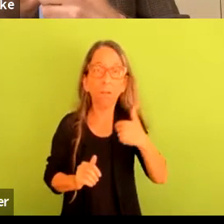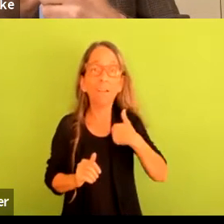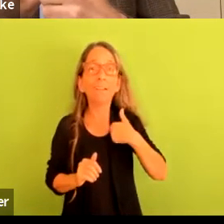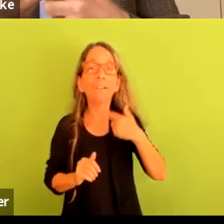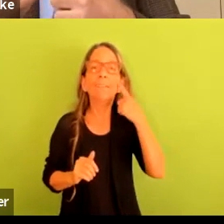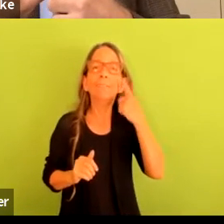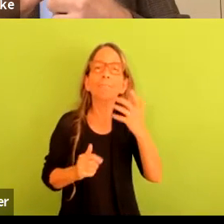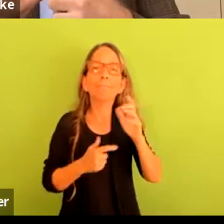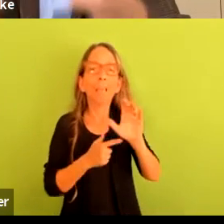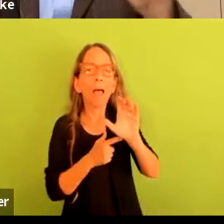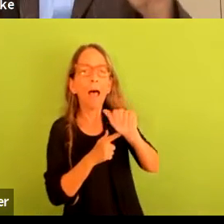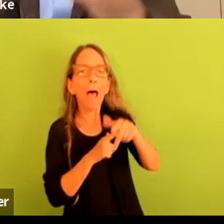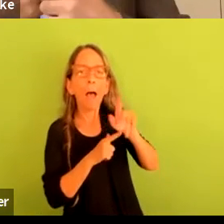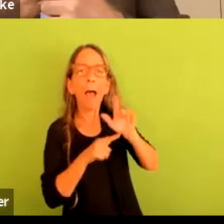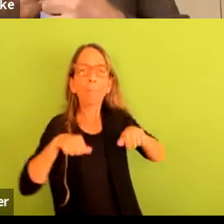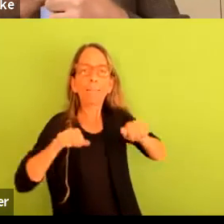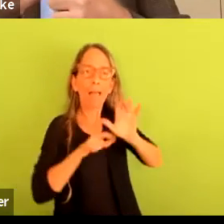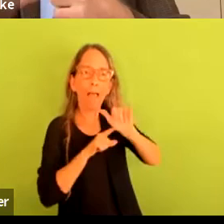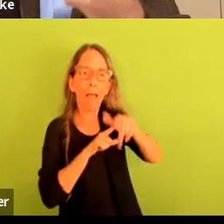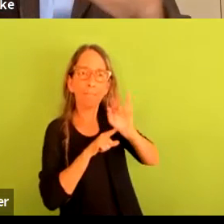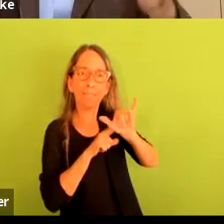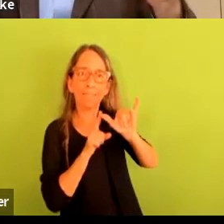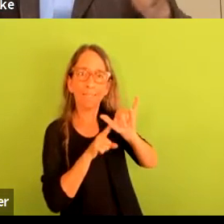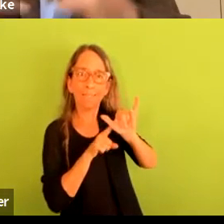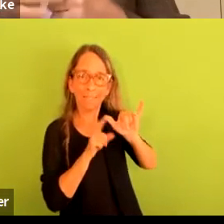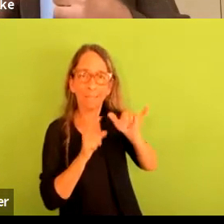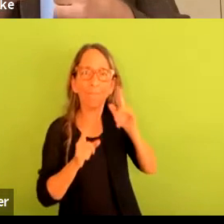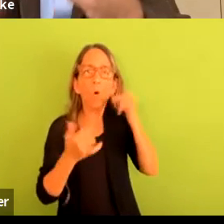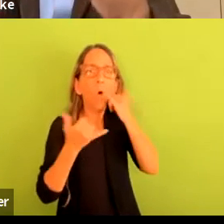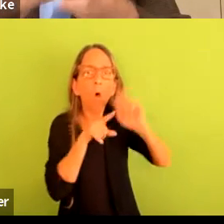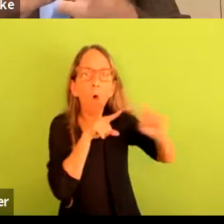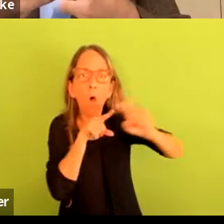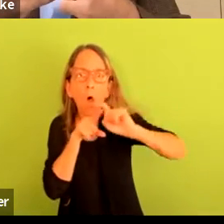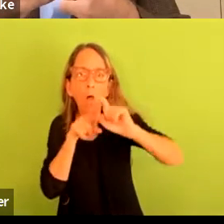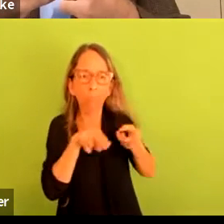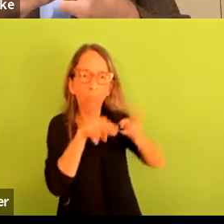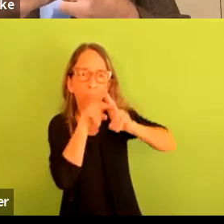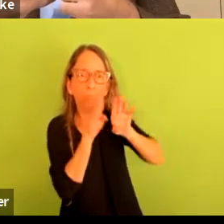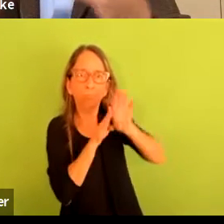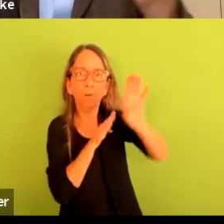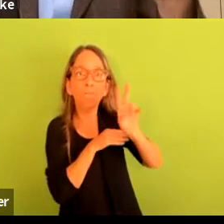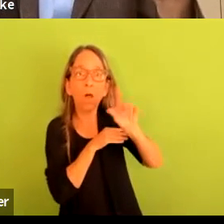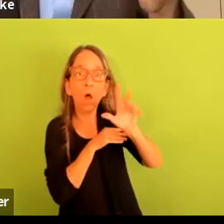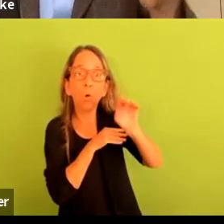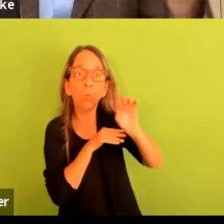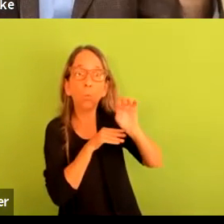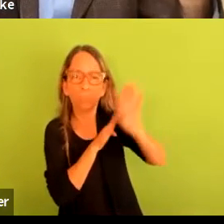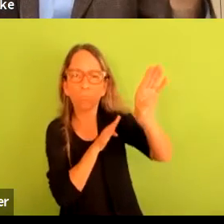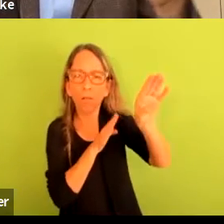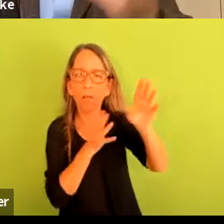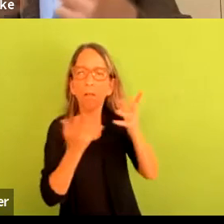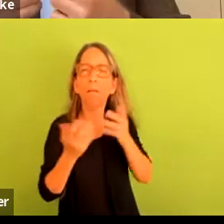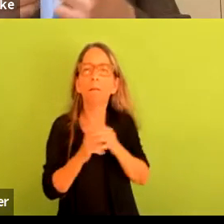the general capacity for high volume call traffic is unrivaled. I mean, obviously